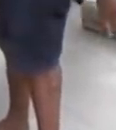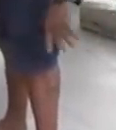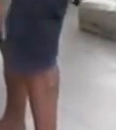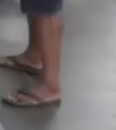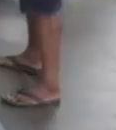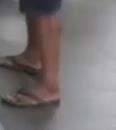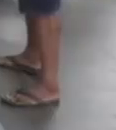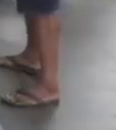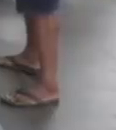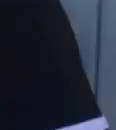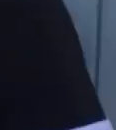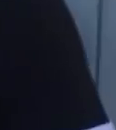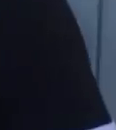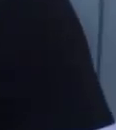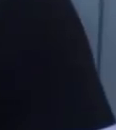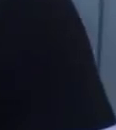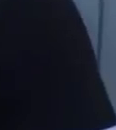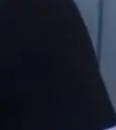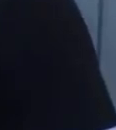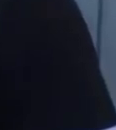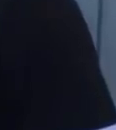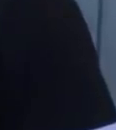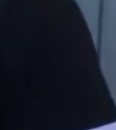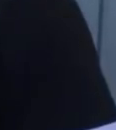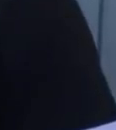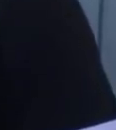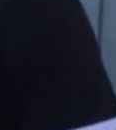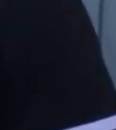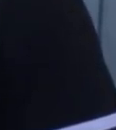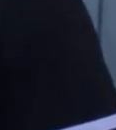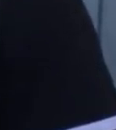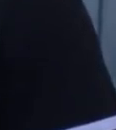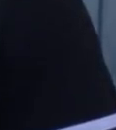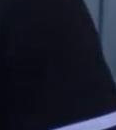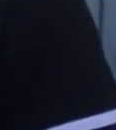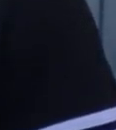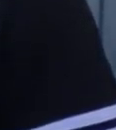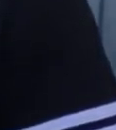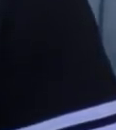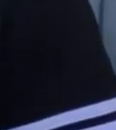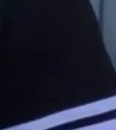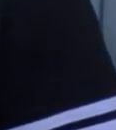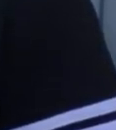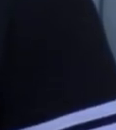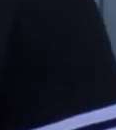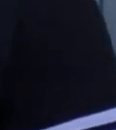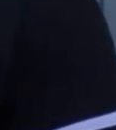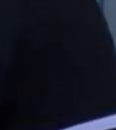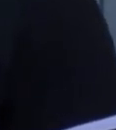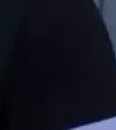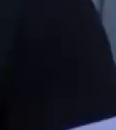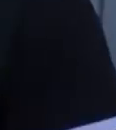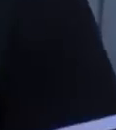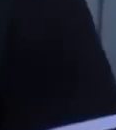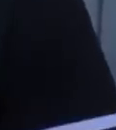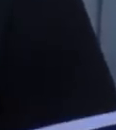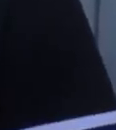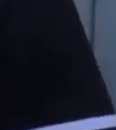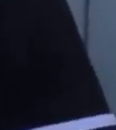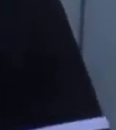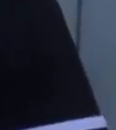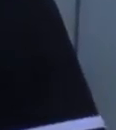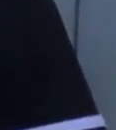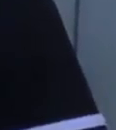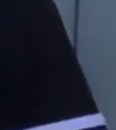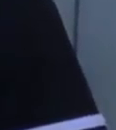groceries. All our players was in weekly wages. It is in their contract when you train